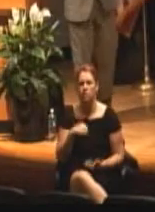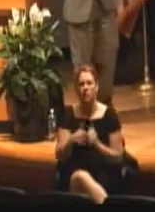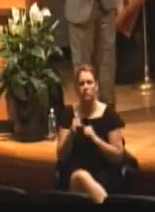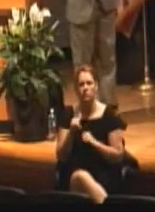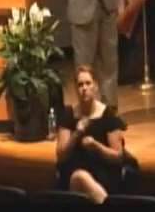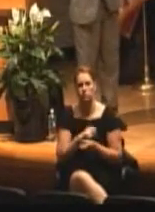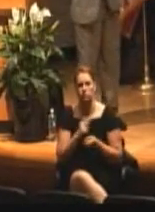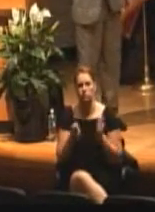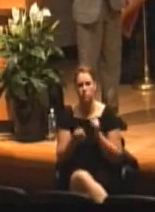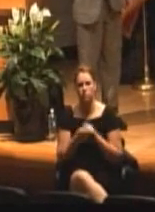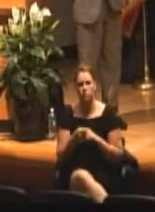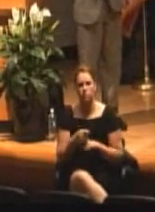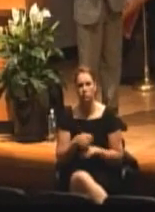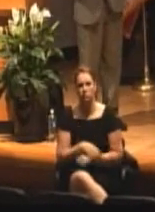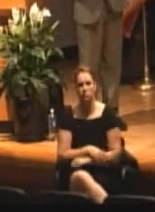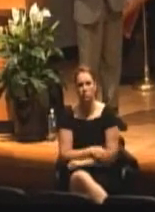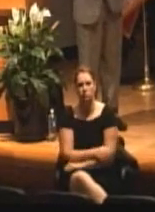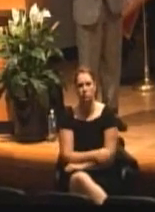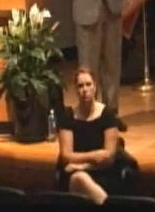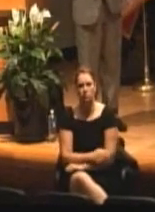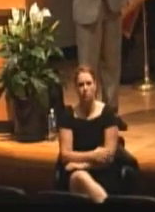Pay cash for...